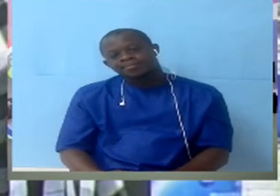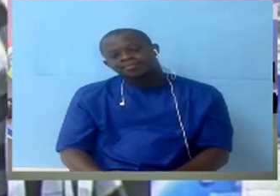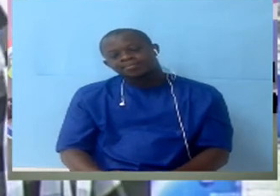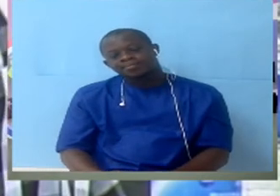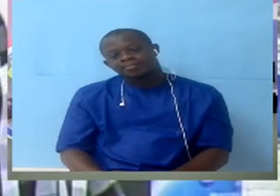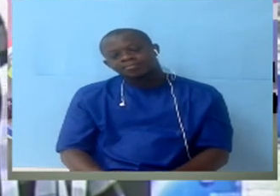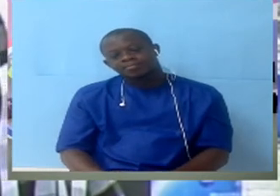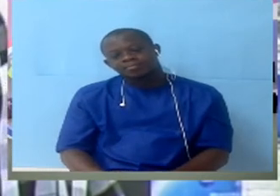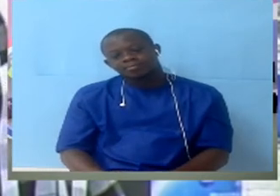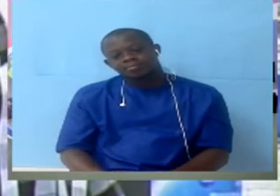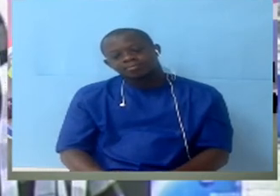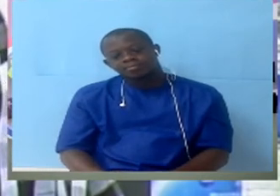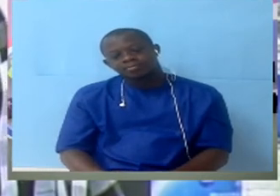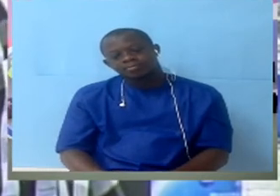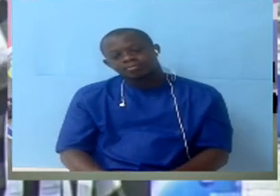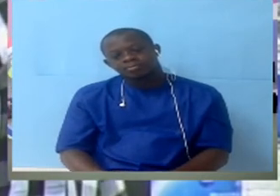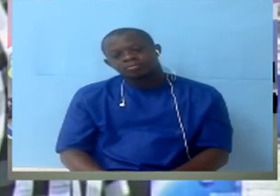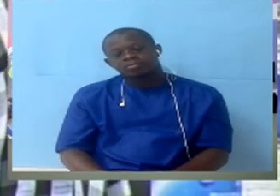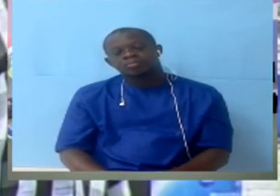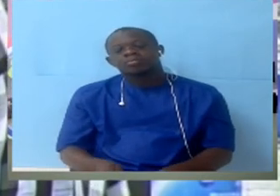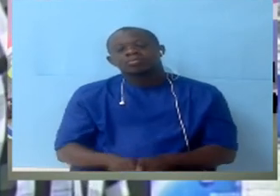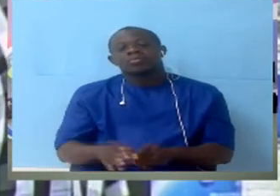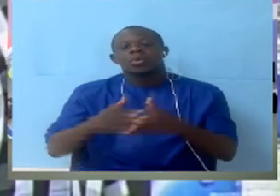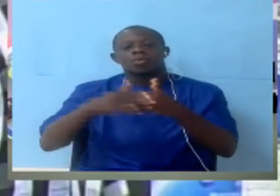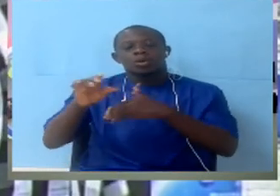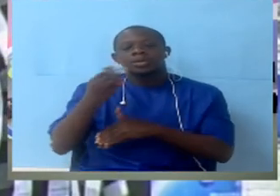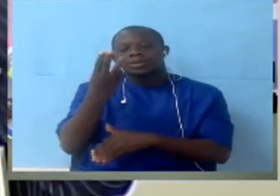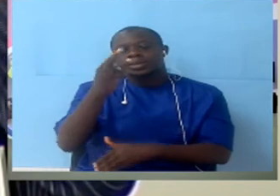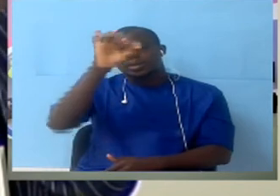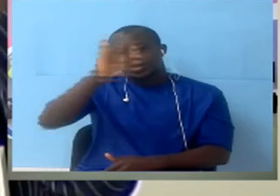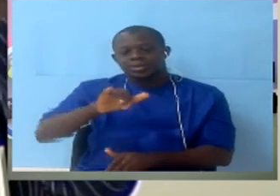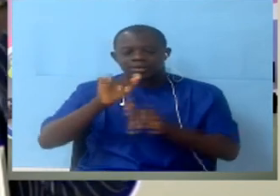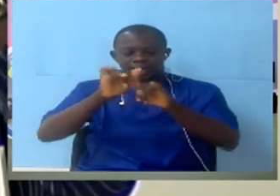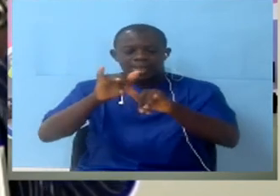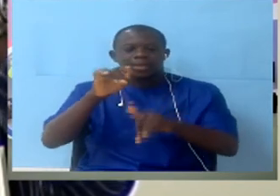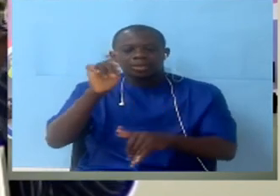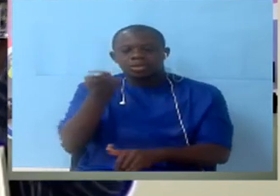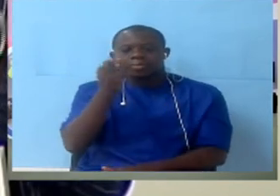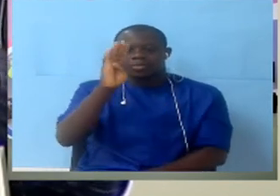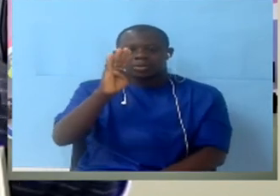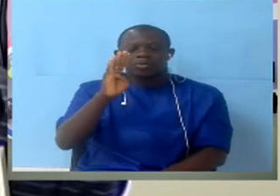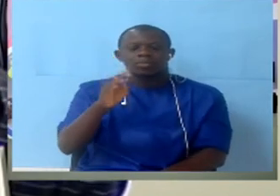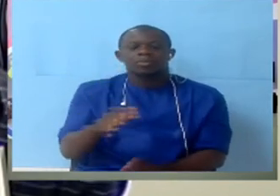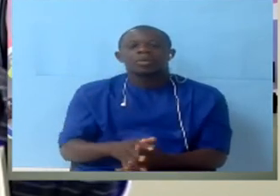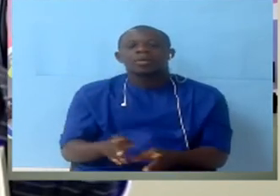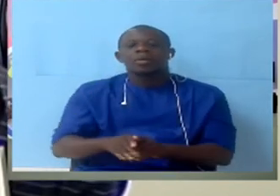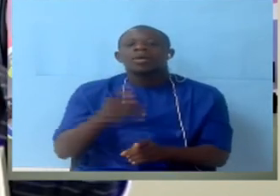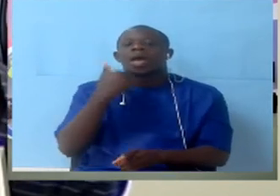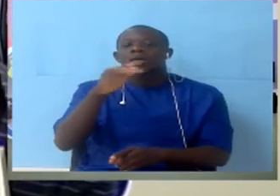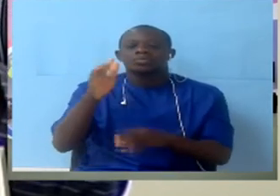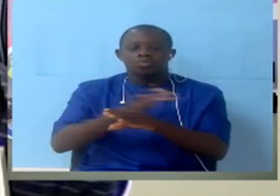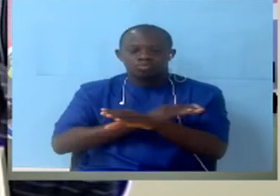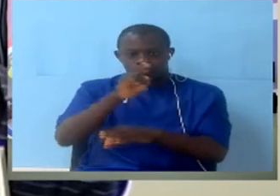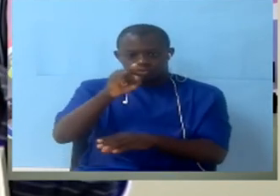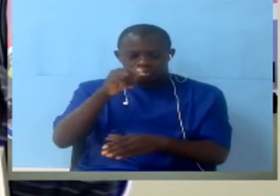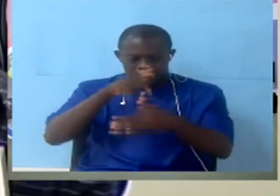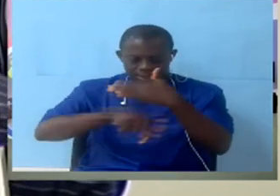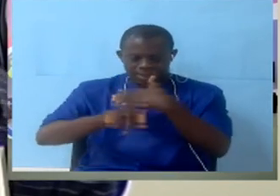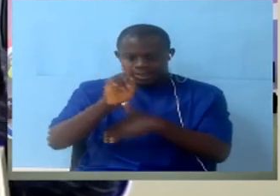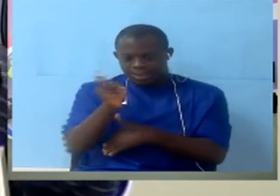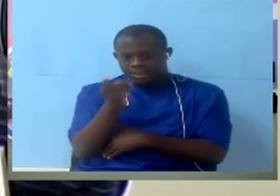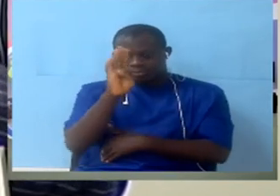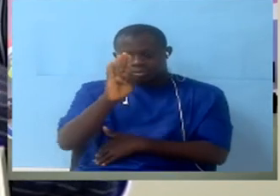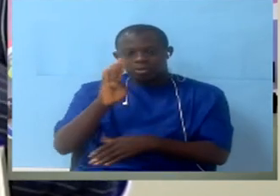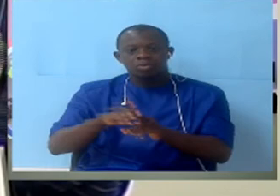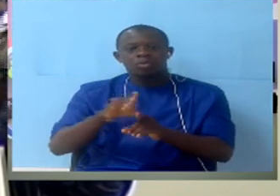je more than three years Mr. Guinea-Bissau. It was more than 3 years I was in Guinea-Bissau. And while you were in Guinea-Bissau,